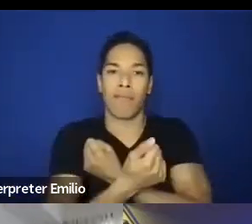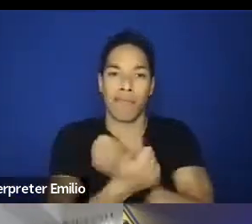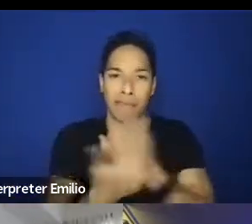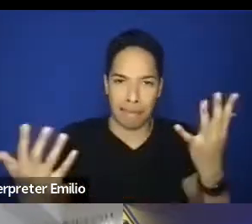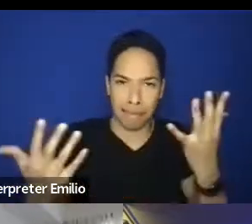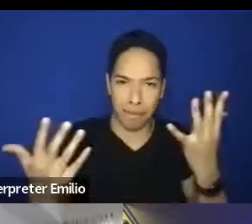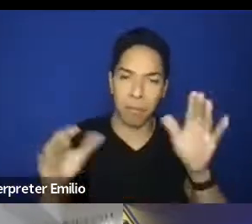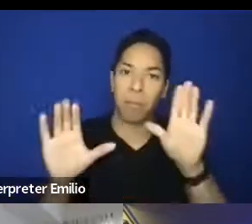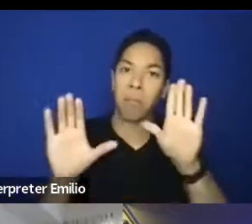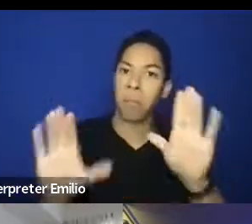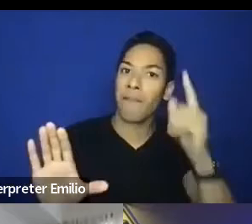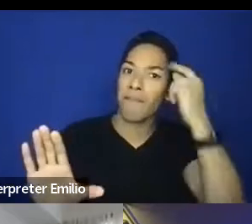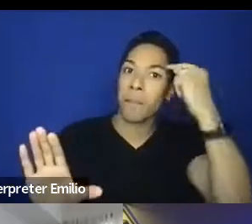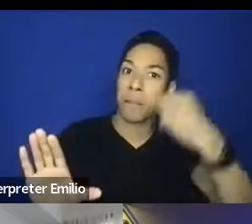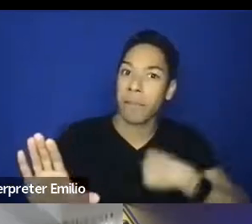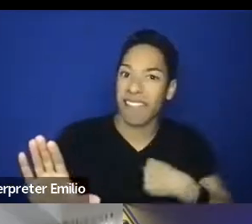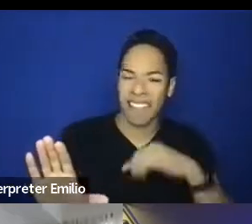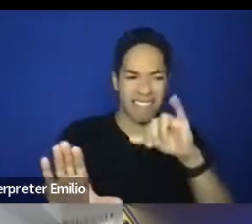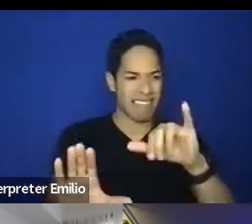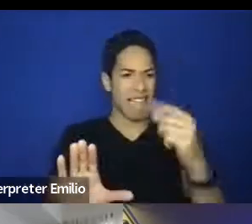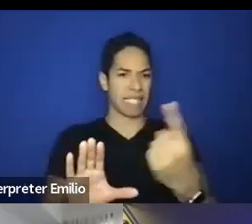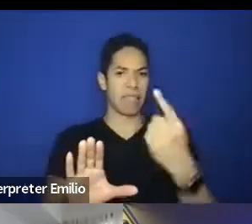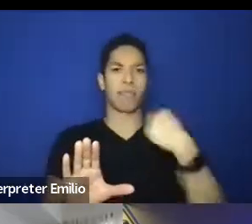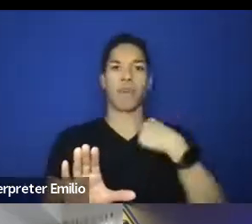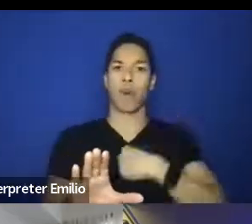always been something that we've just been told.